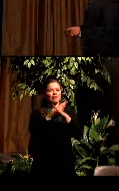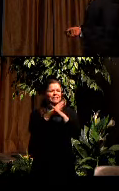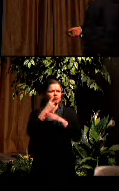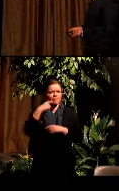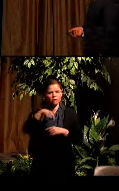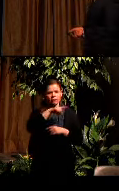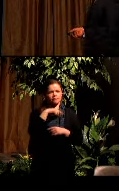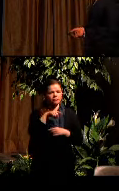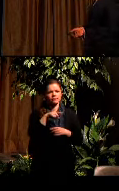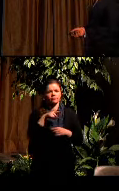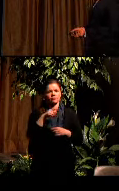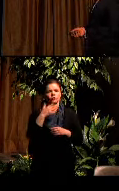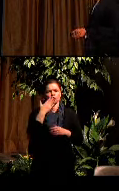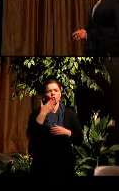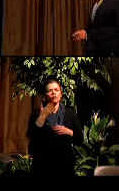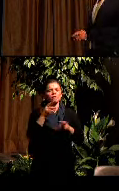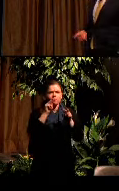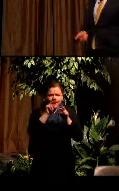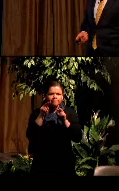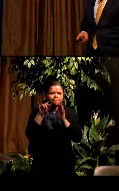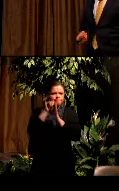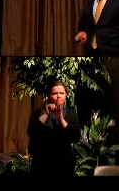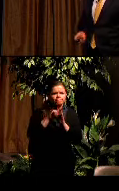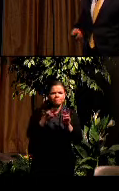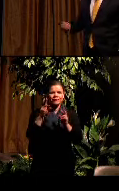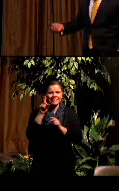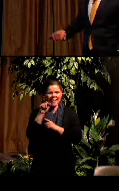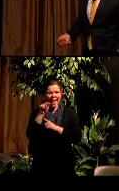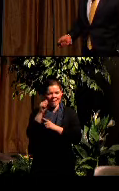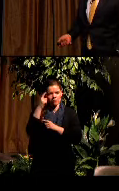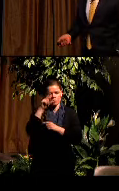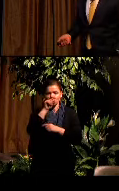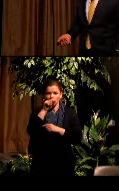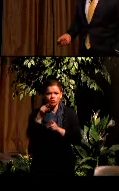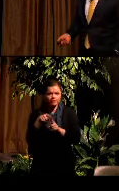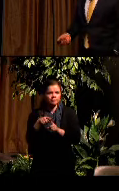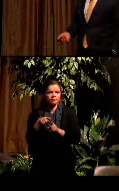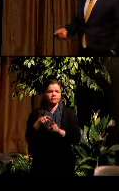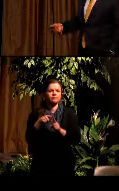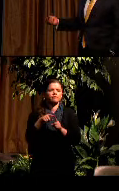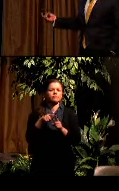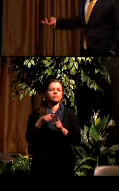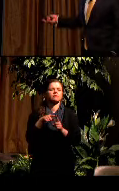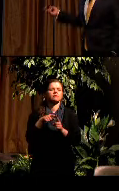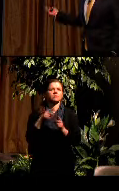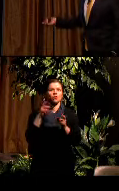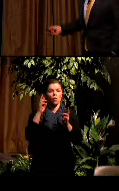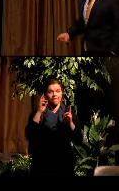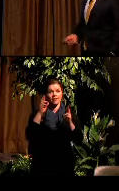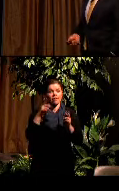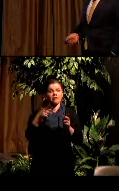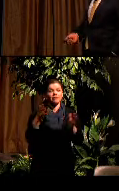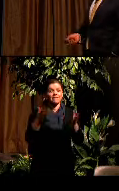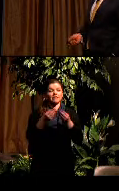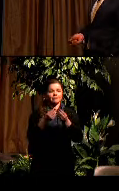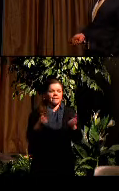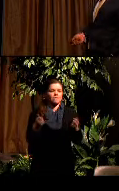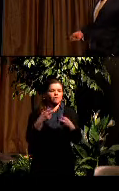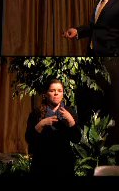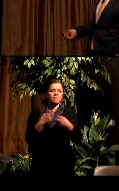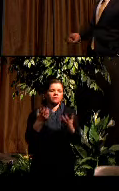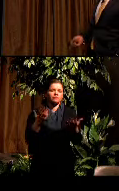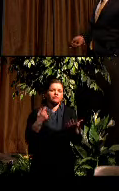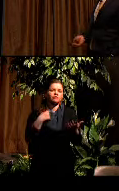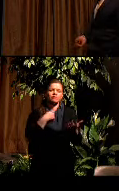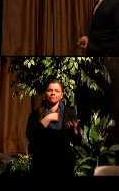sage grouse in 11 different western states. Hopefully this will solve the problem. Many of us are actually not that optimistic about the sage